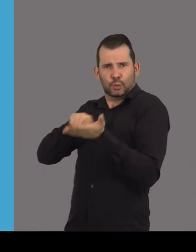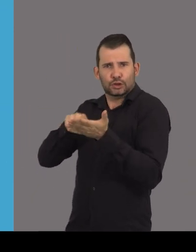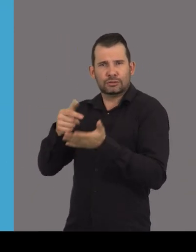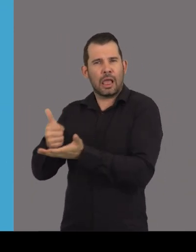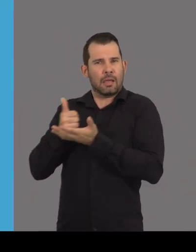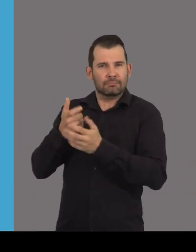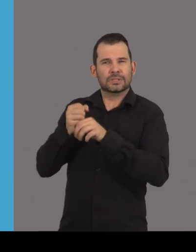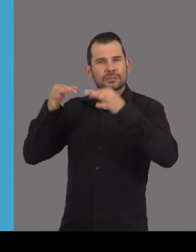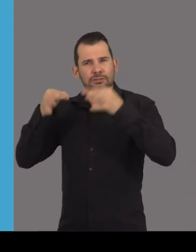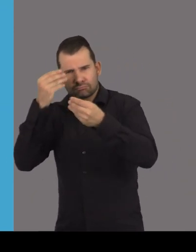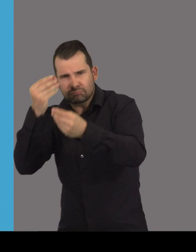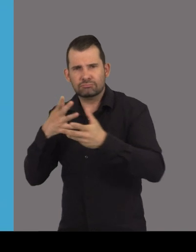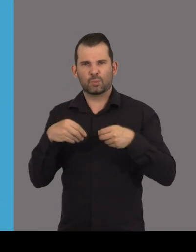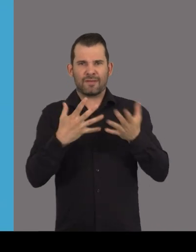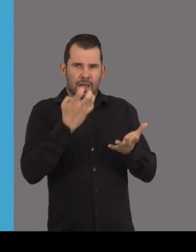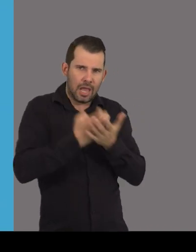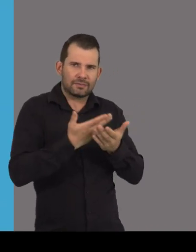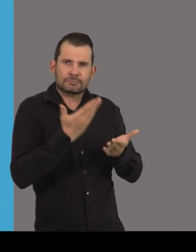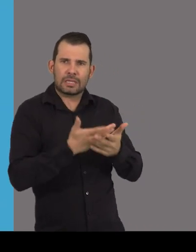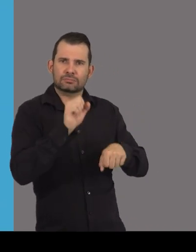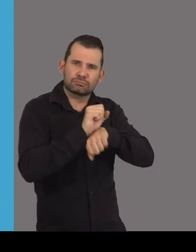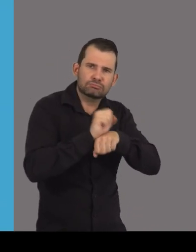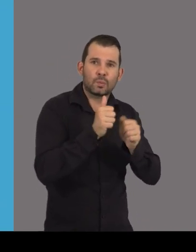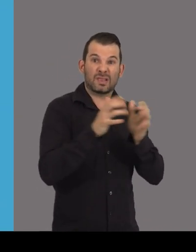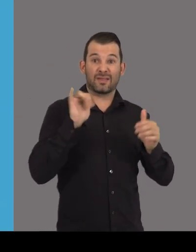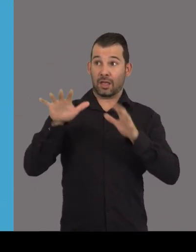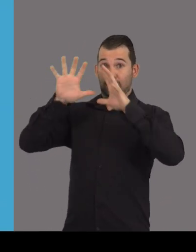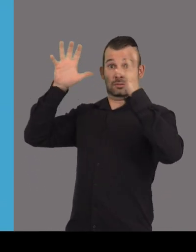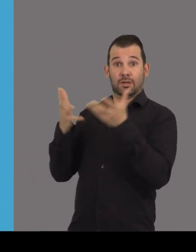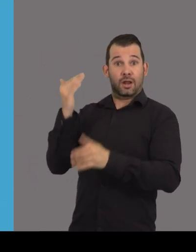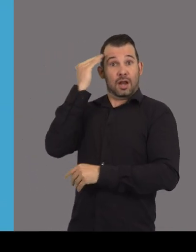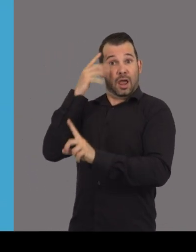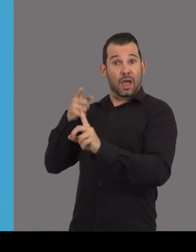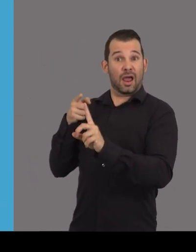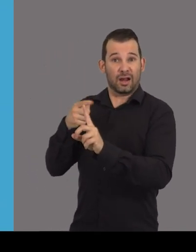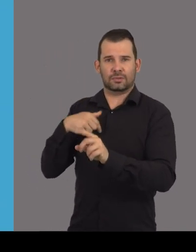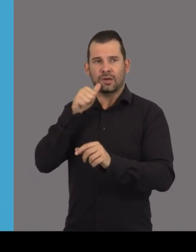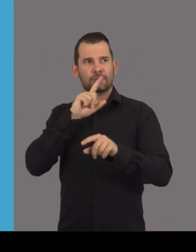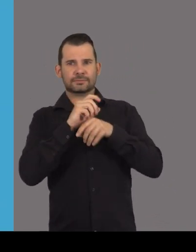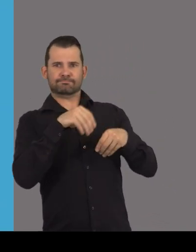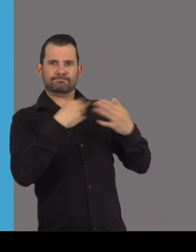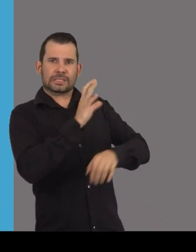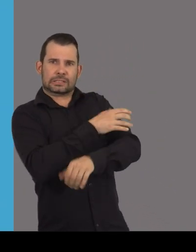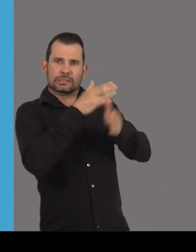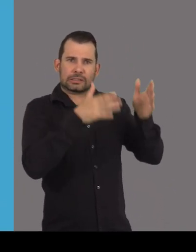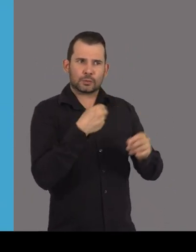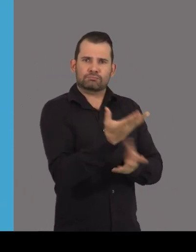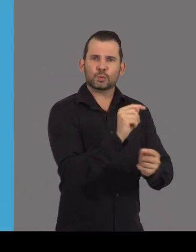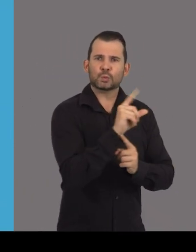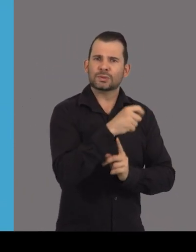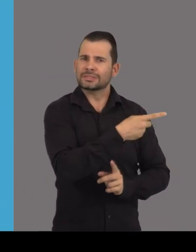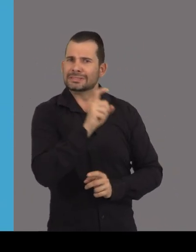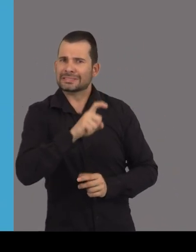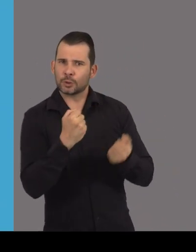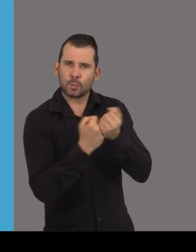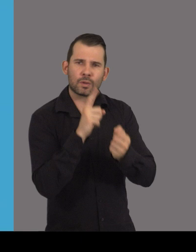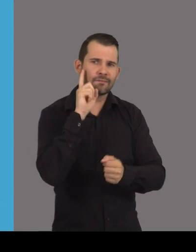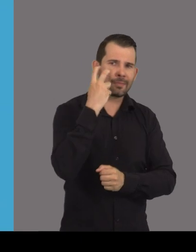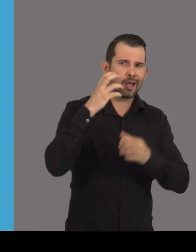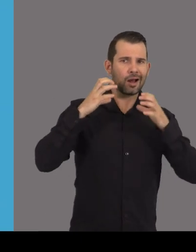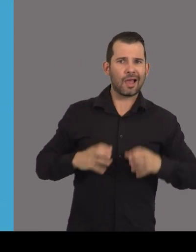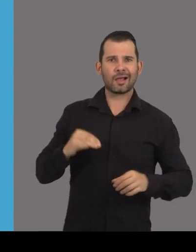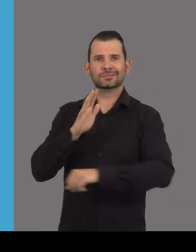provide evidence-based practice. Without the body of knowledge, we are not equipping clinicians with the tools needed to support deafblind clients and